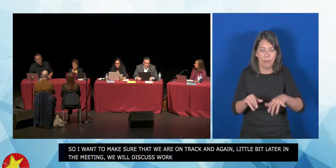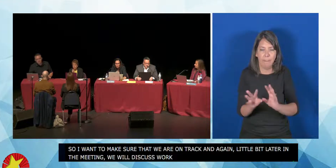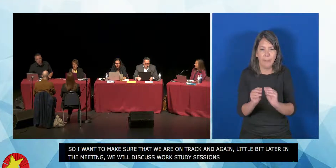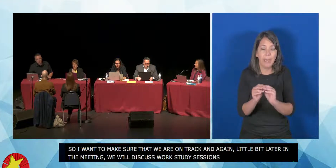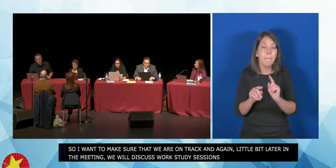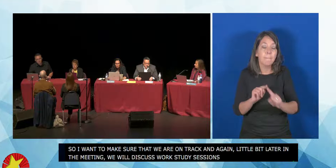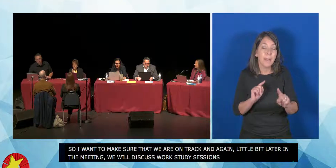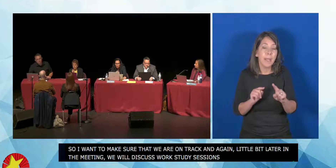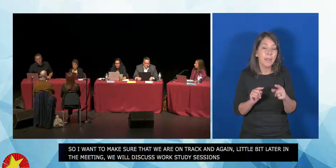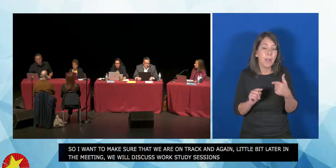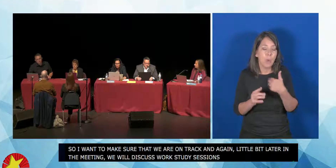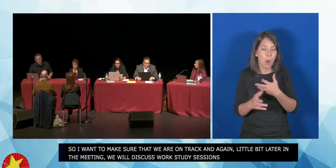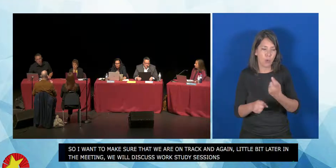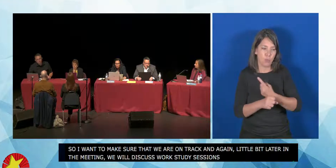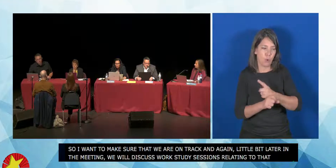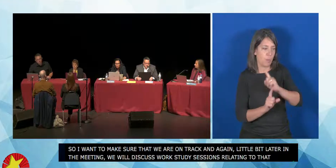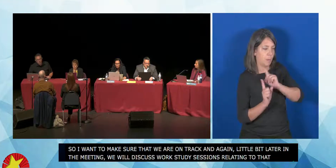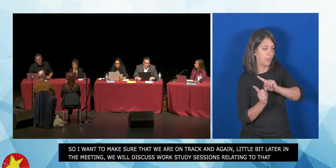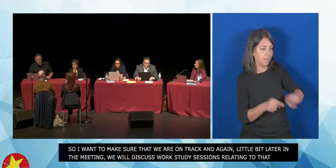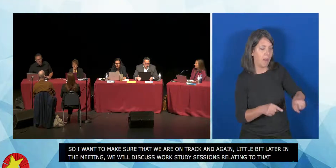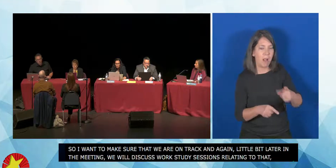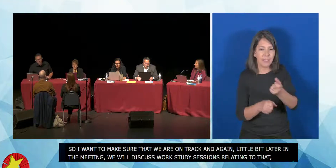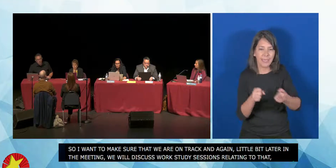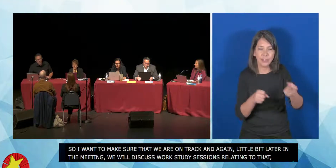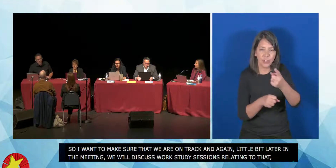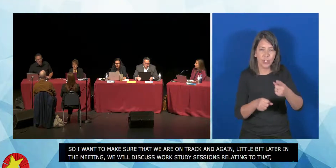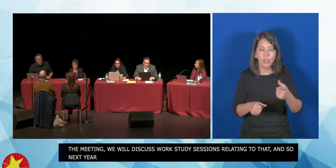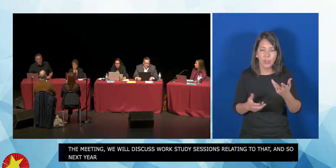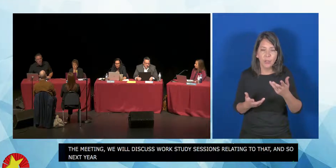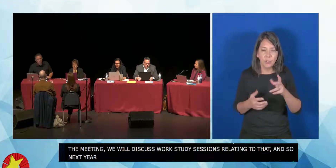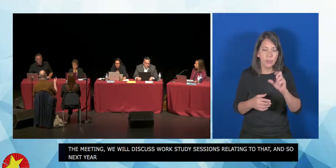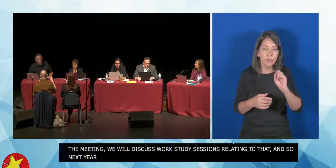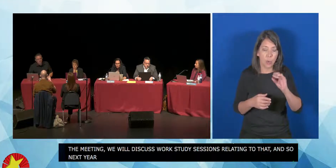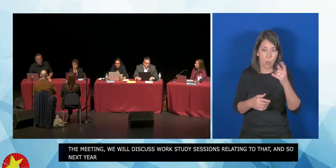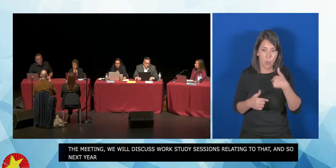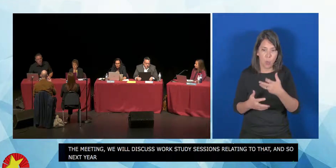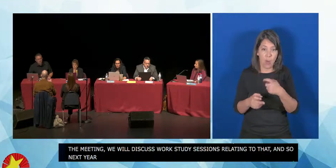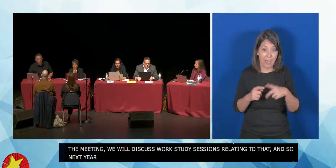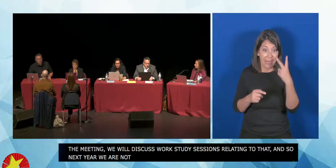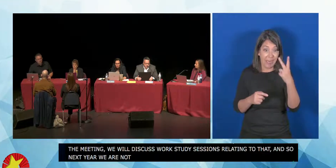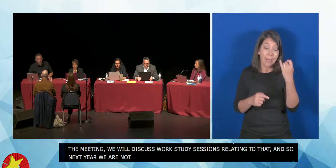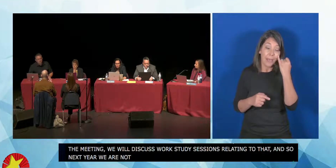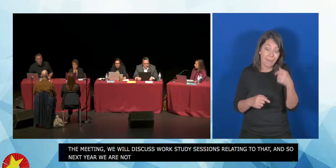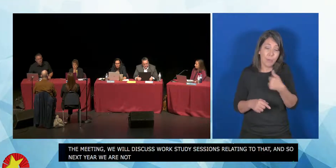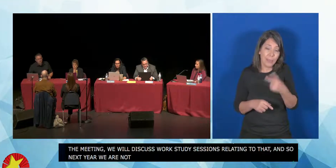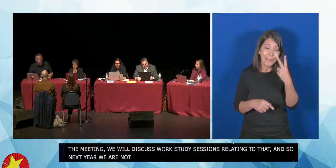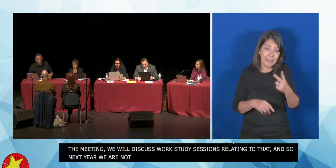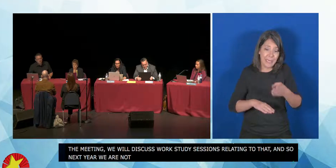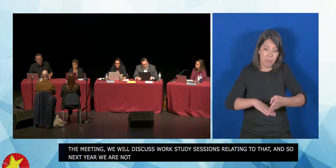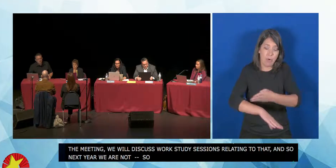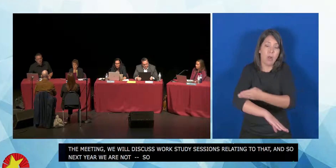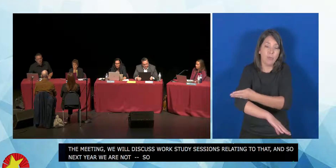appropriately. So next year we're not seeing it. We see some significant progress in the next year in 4.2.